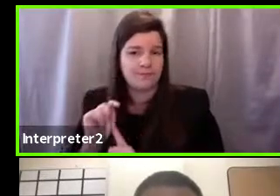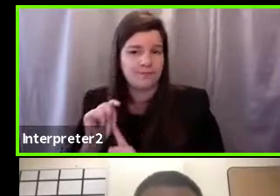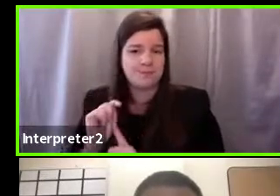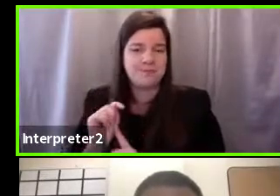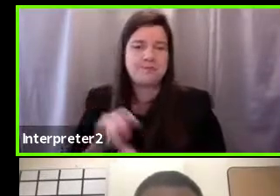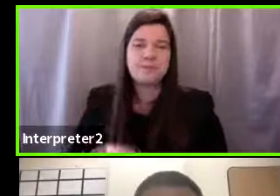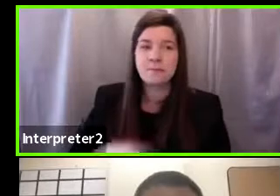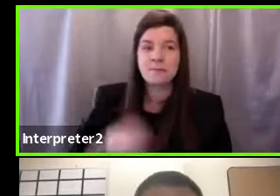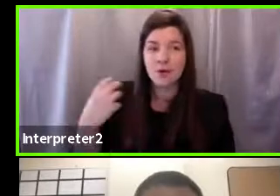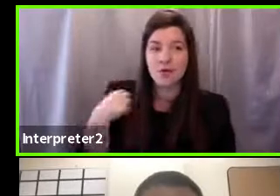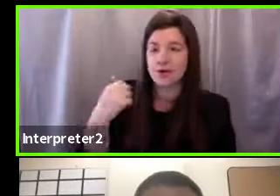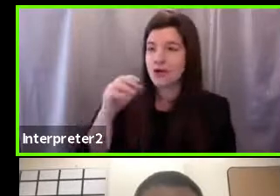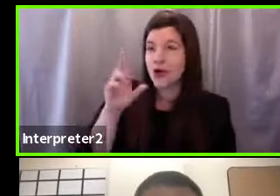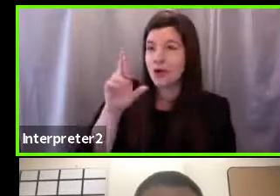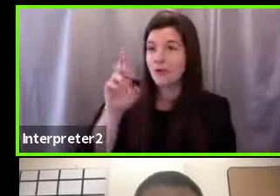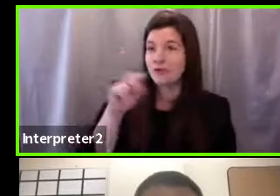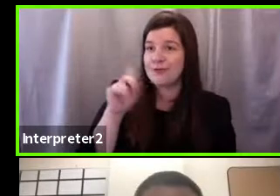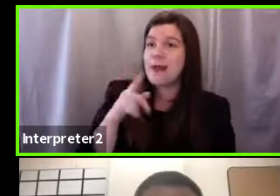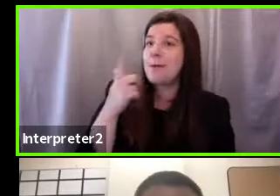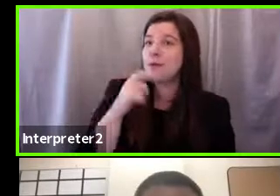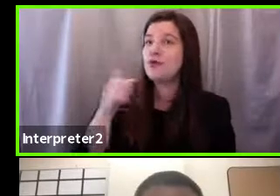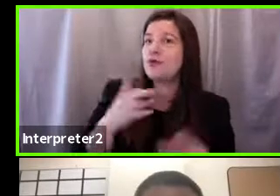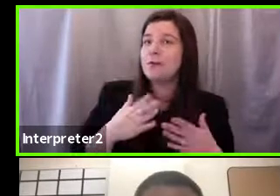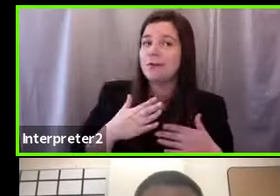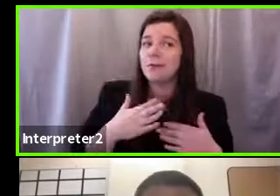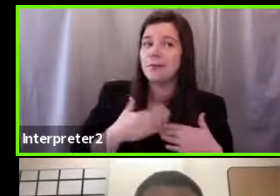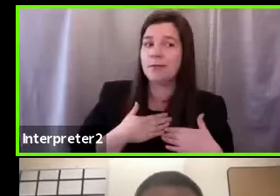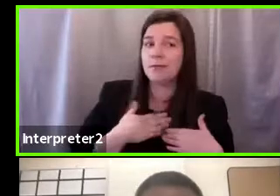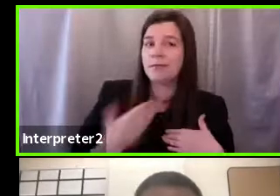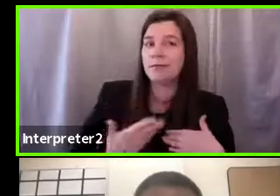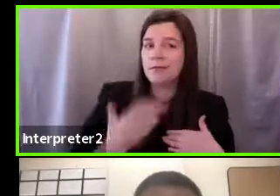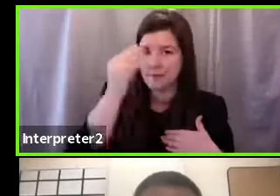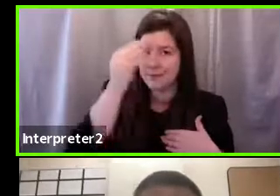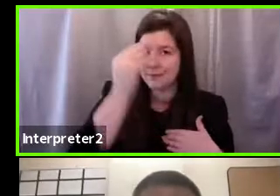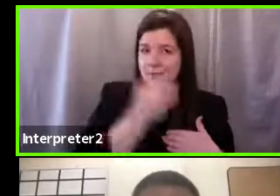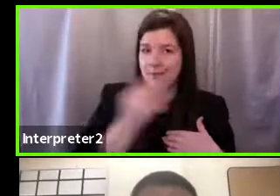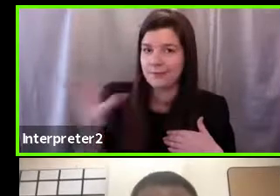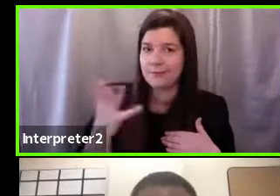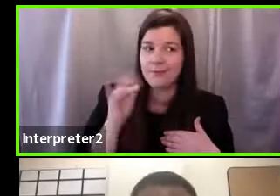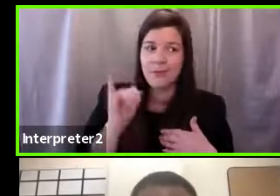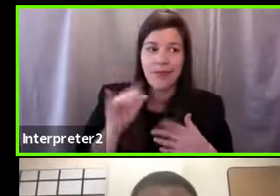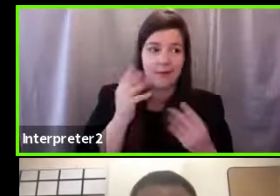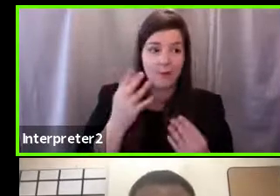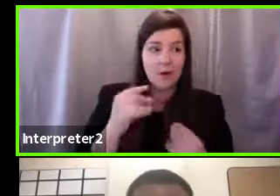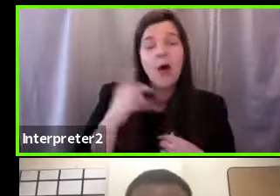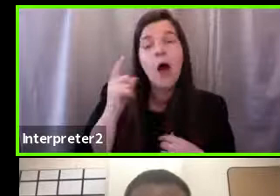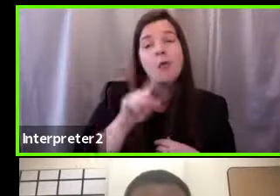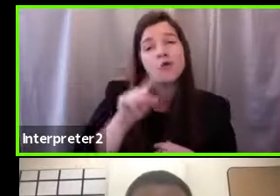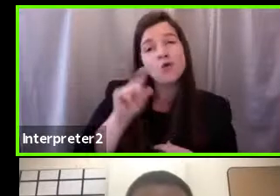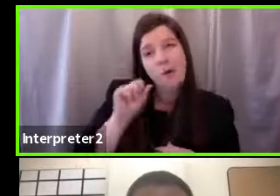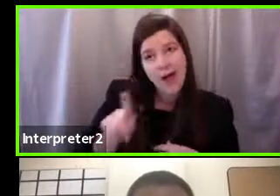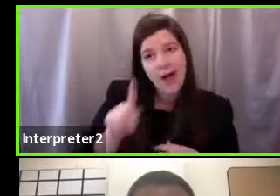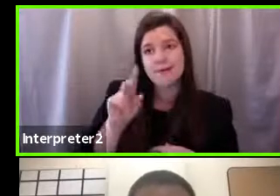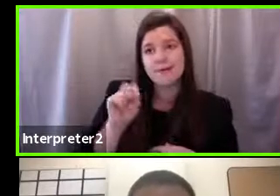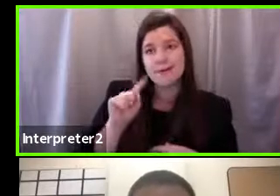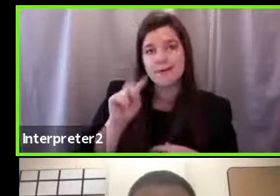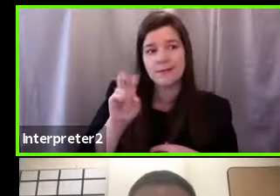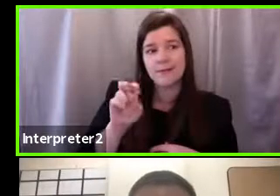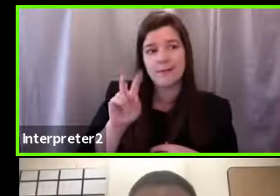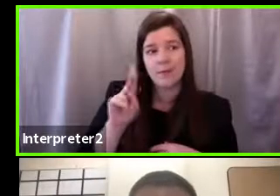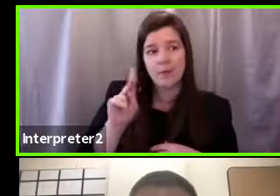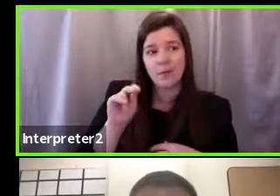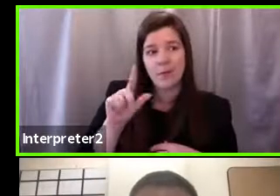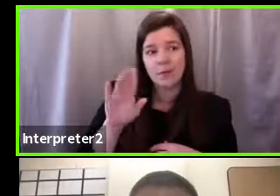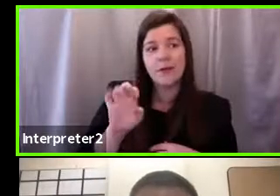volunteered that information, let me ask you, have you had conversations with the various boards as to why they have